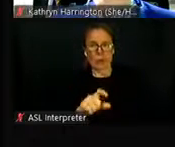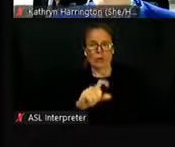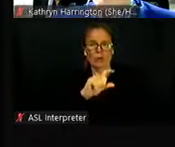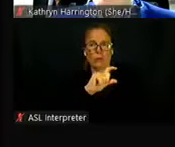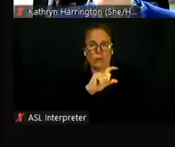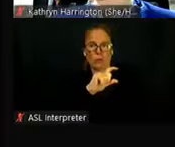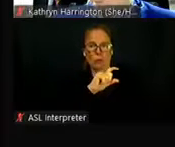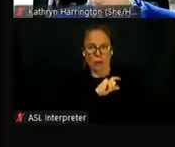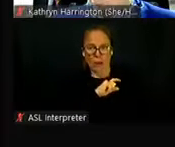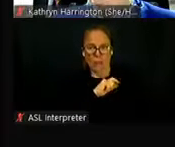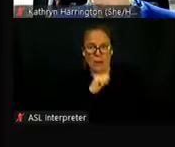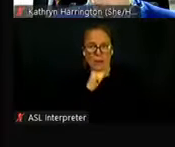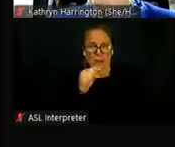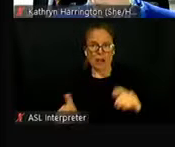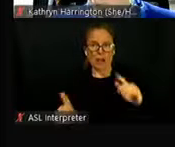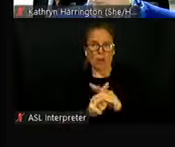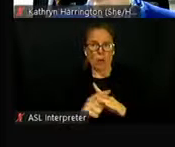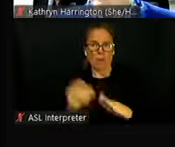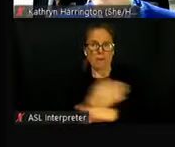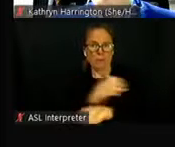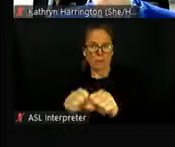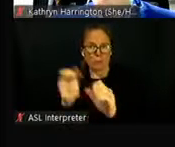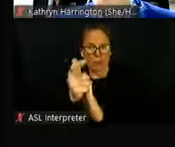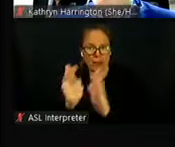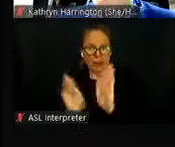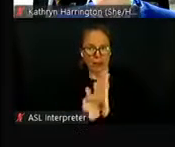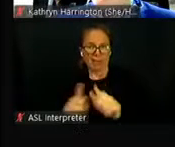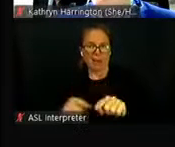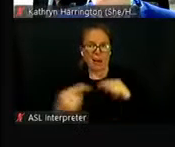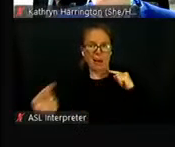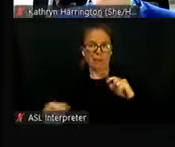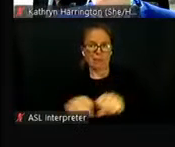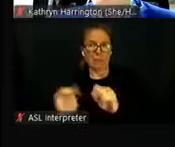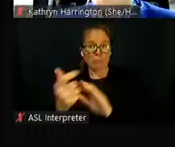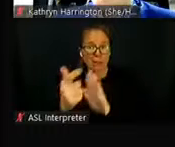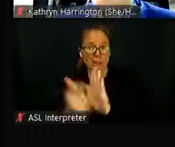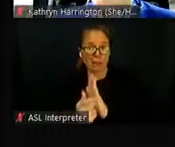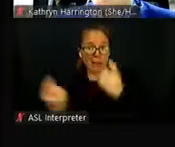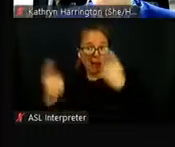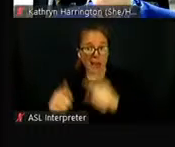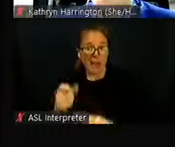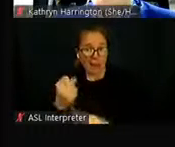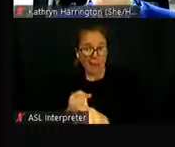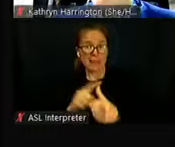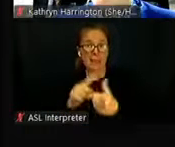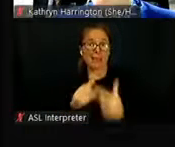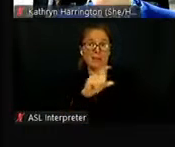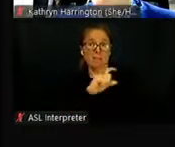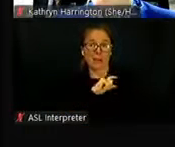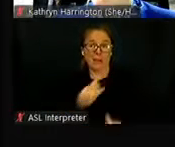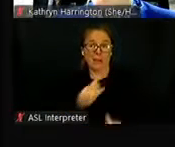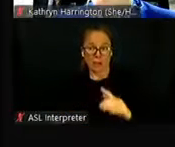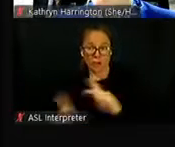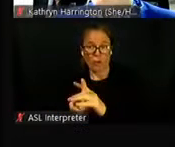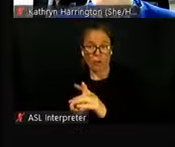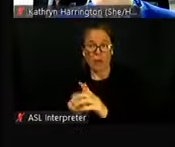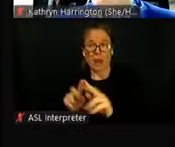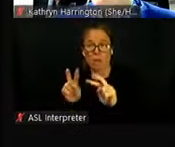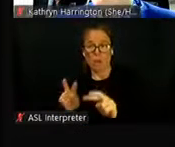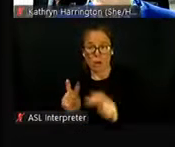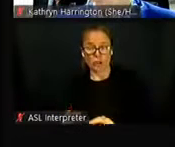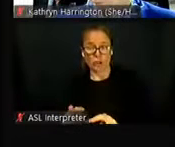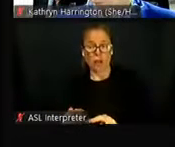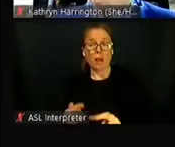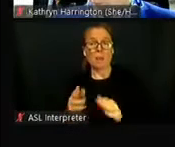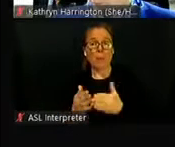come to take notes of it. So yes, public safety is extremely important. So we need